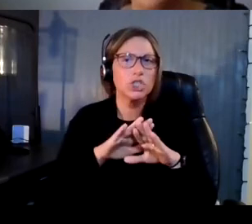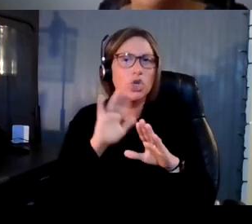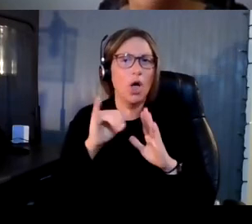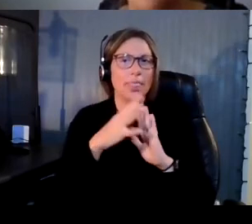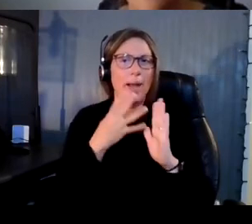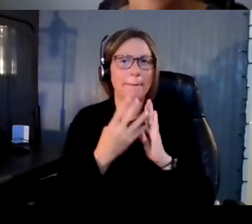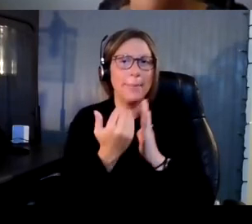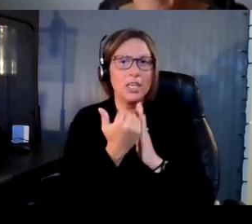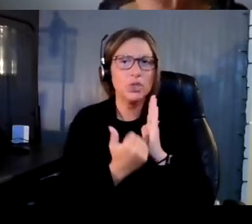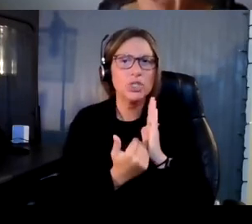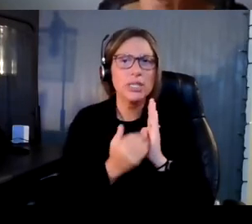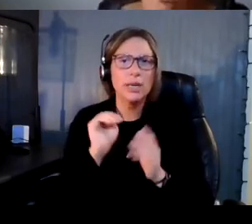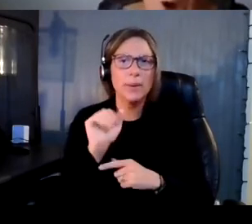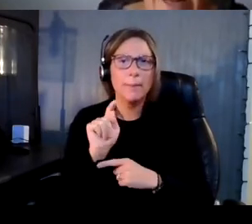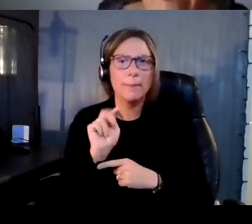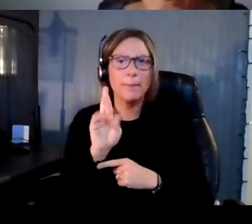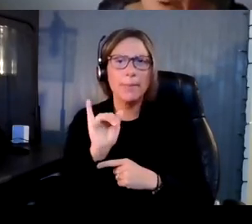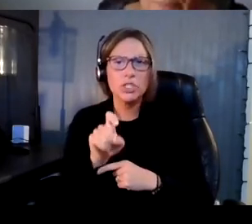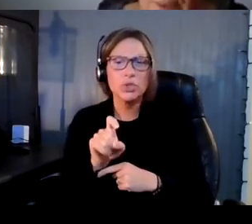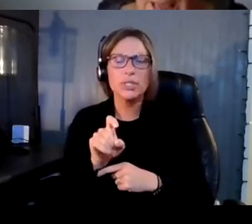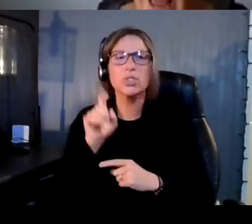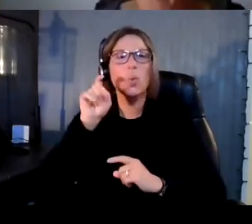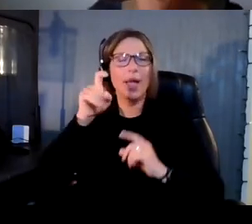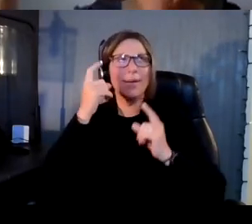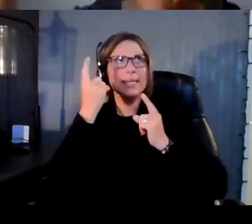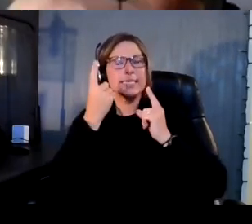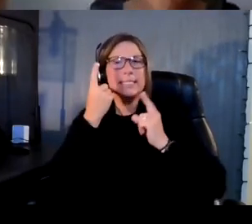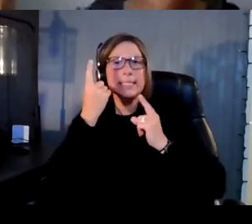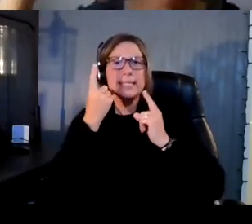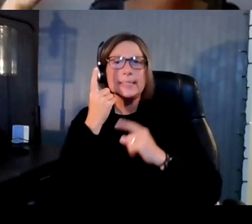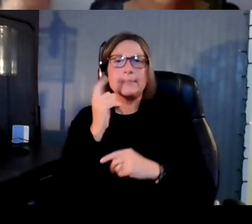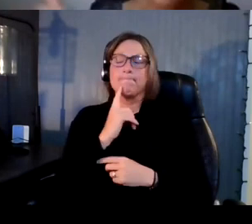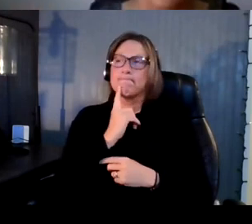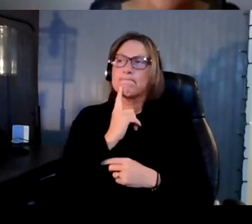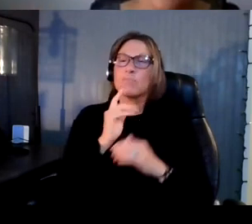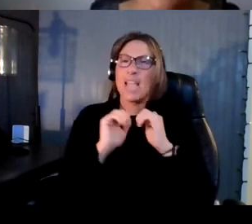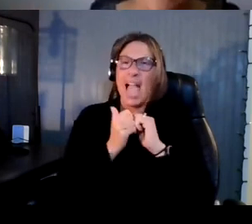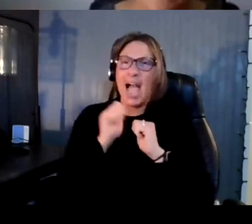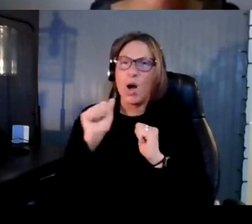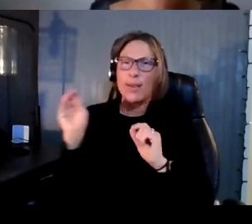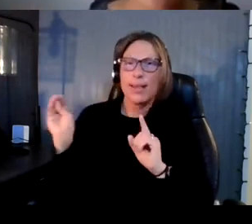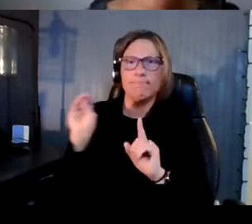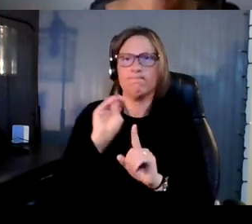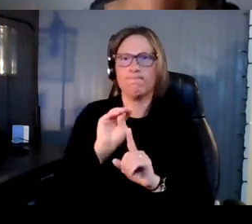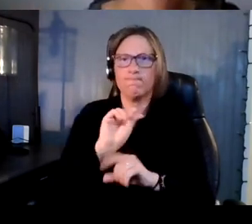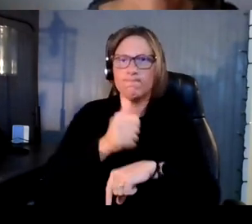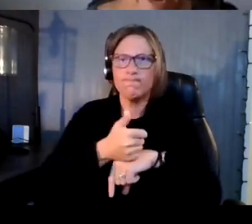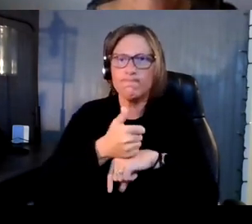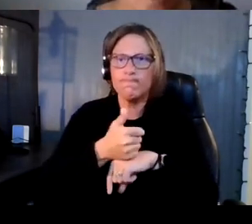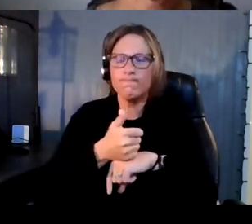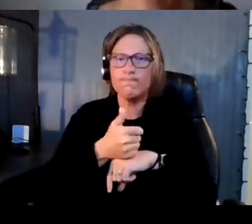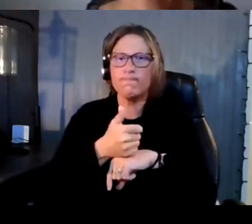and really think of how are ways throughout the day that we can embed some of those things and make them